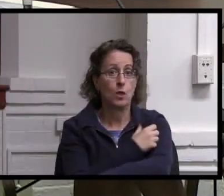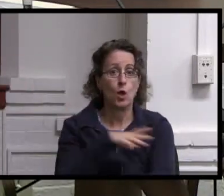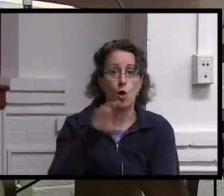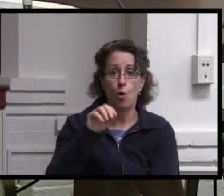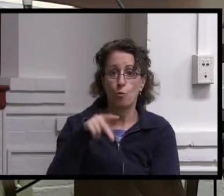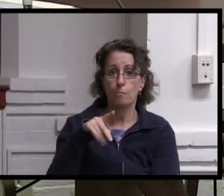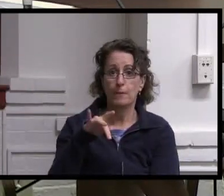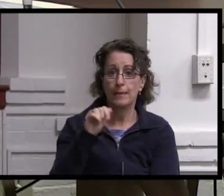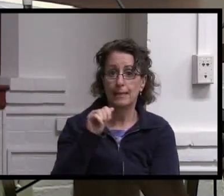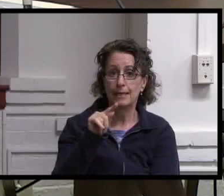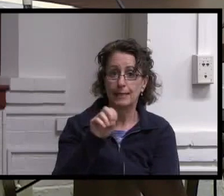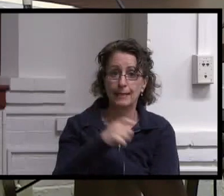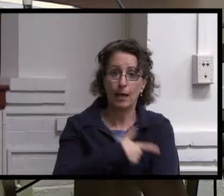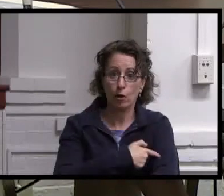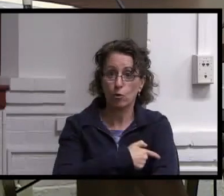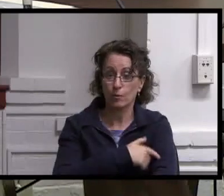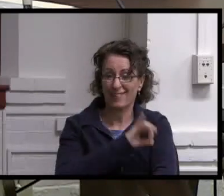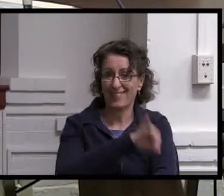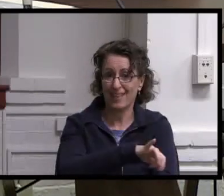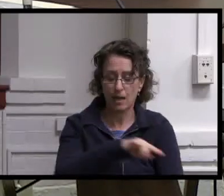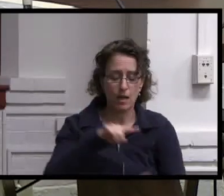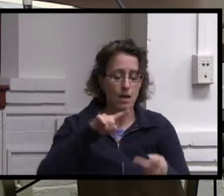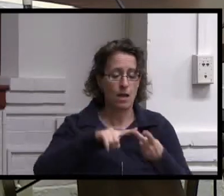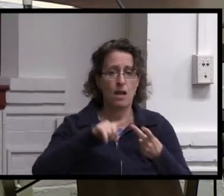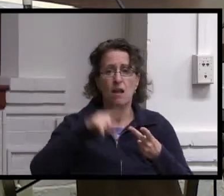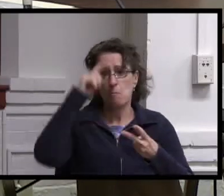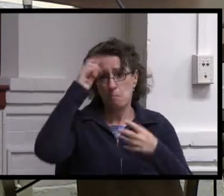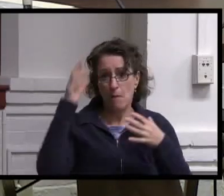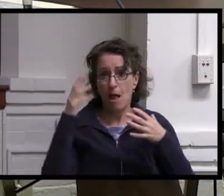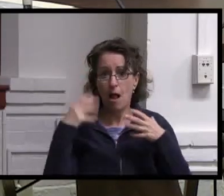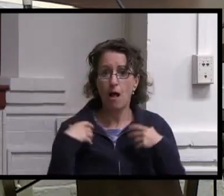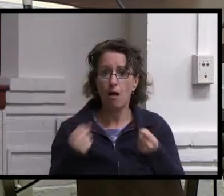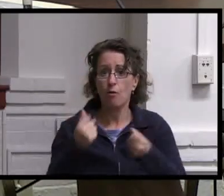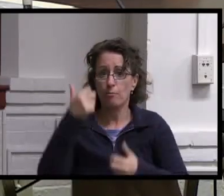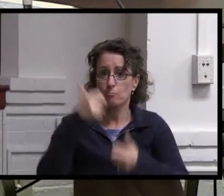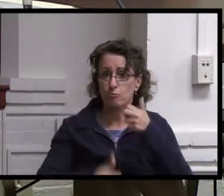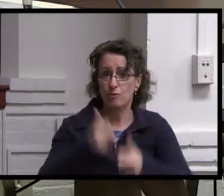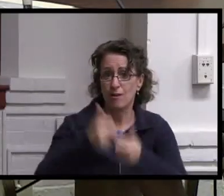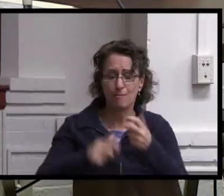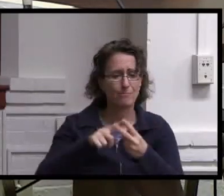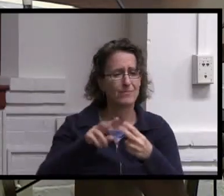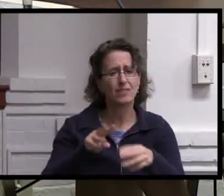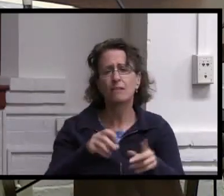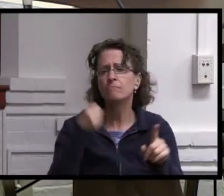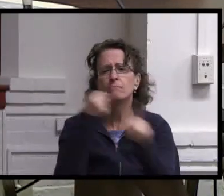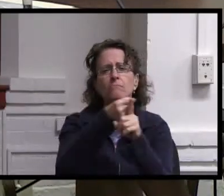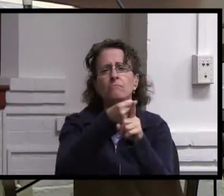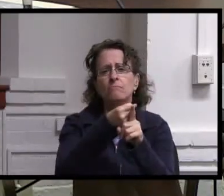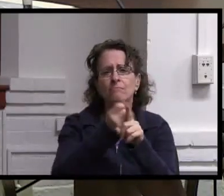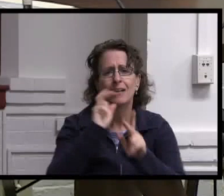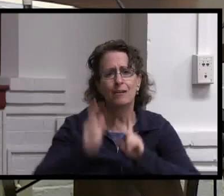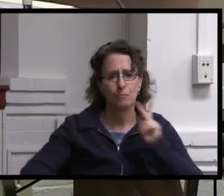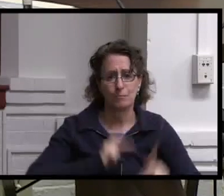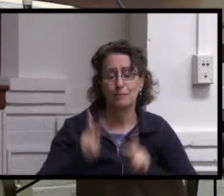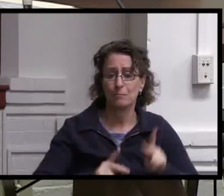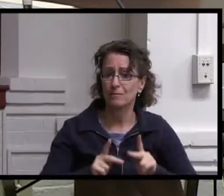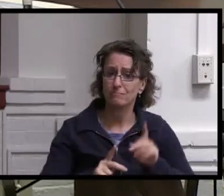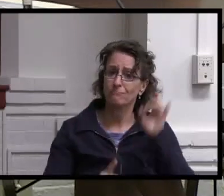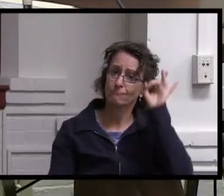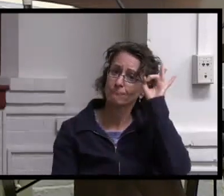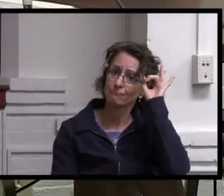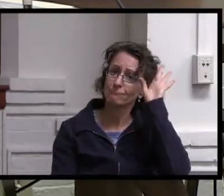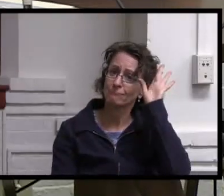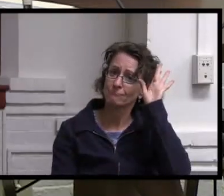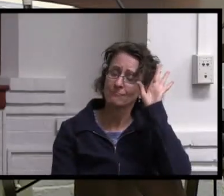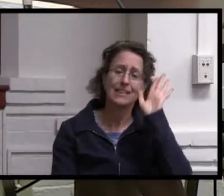the mental health issues and everything else, it all plays a part. So I'm gonna refer to my notes,